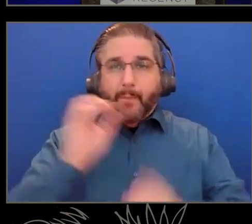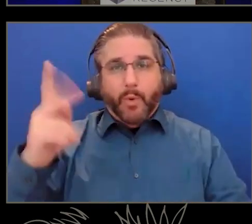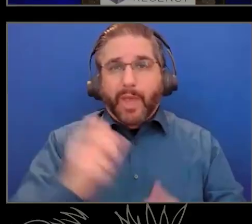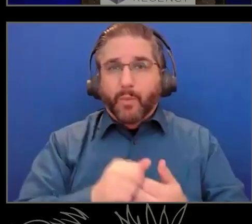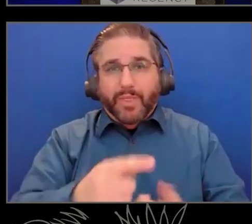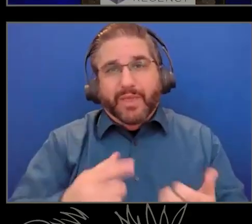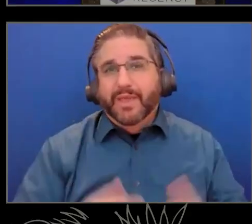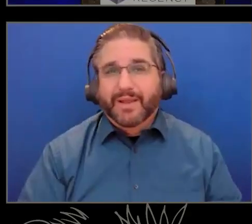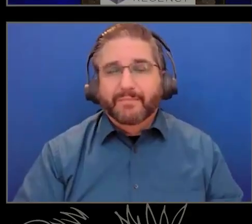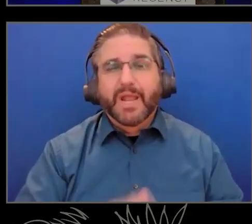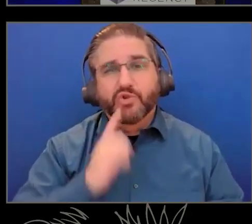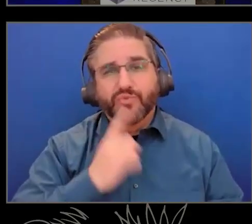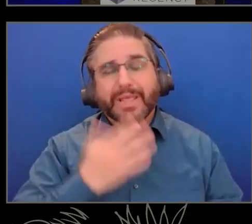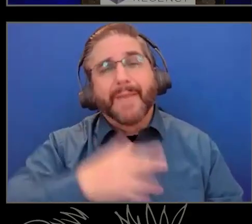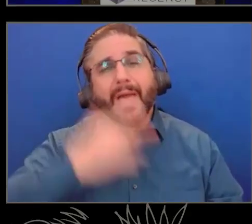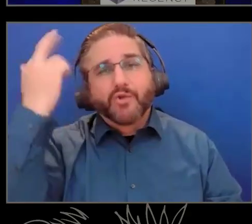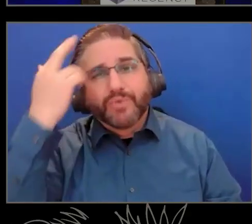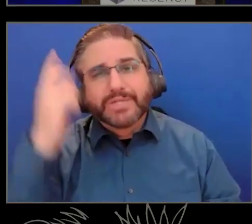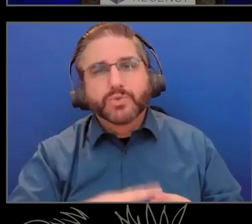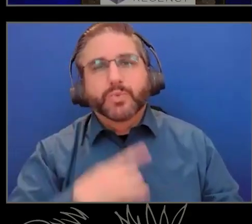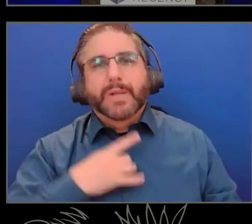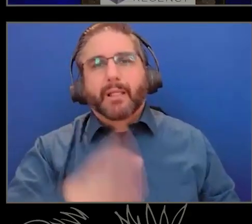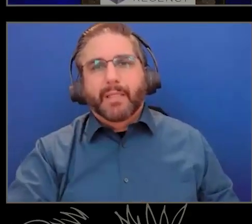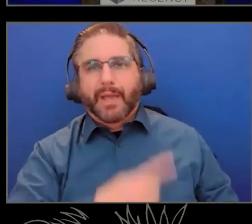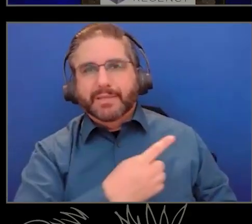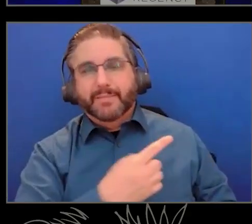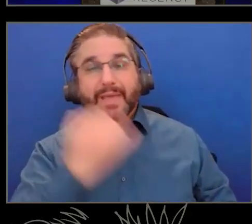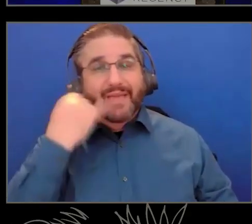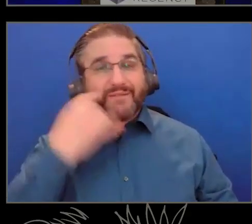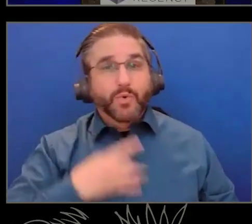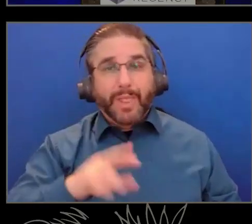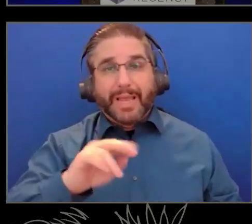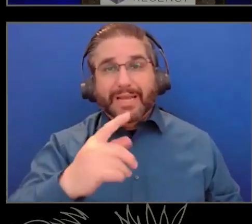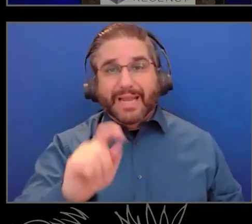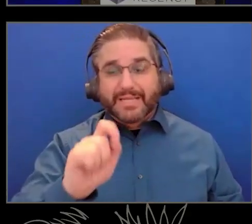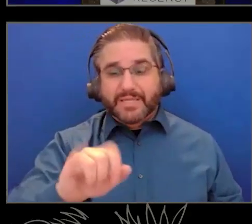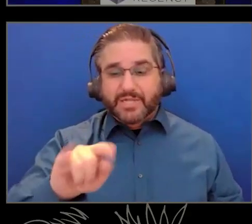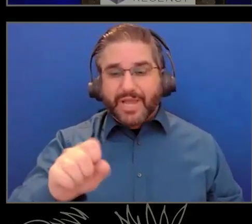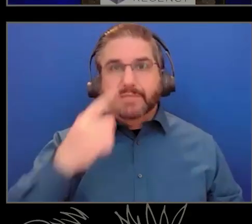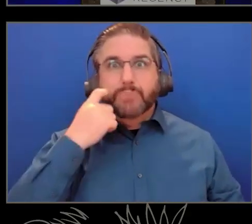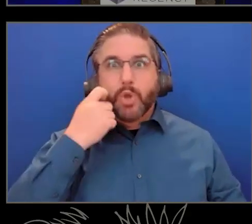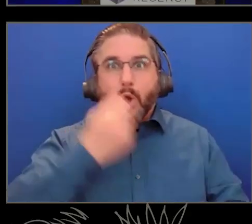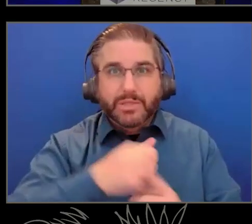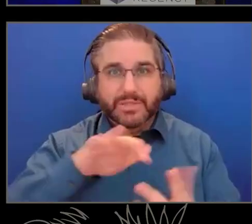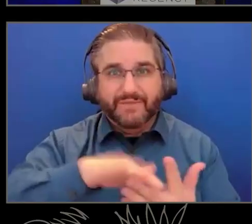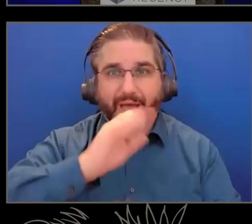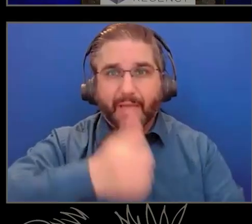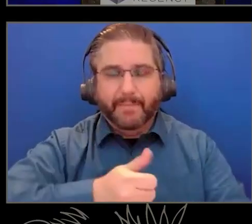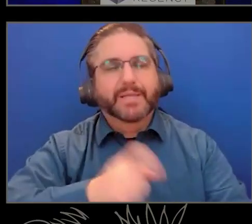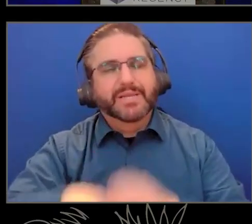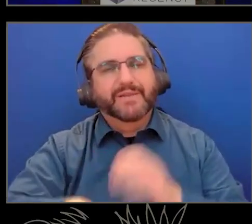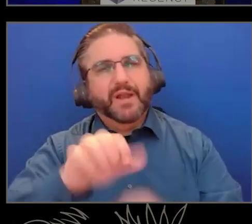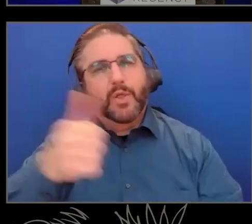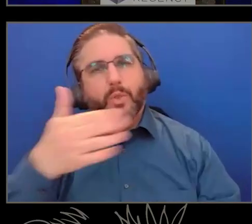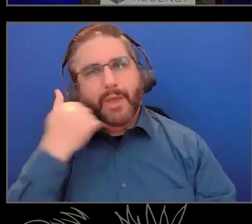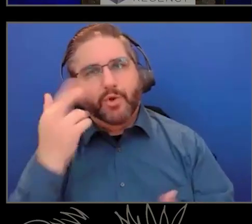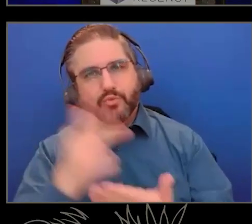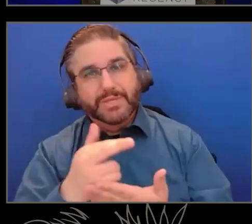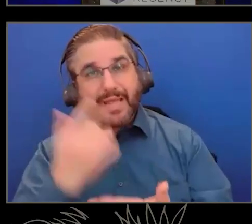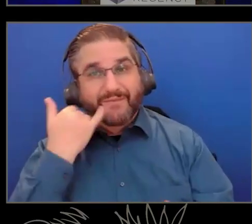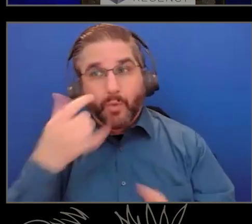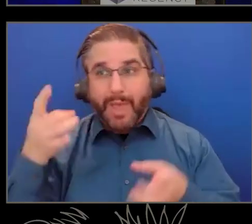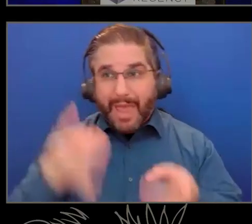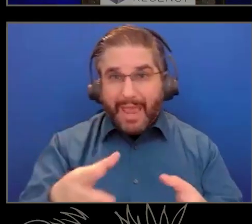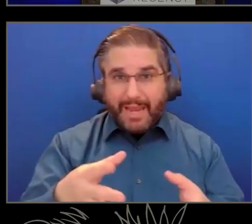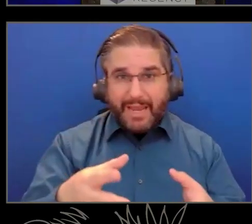really, really bad reason to not like something. If you don't like Next.js because they're file-based routing, you need to find better reasons. If you hate our stuff because of file-based routing, there's plenty of